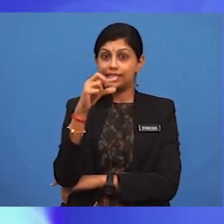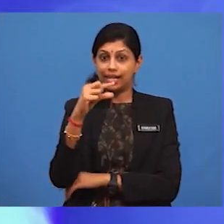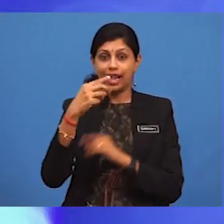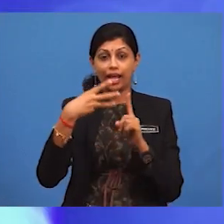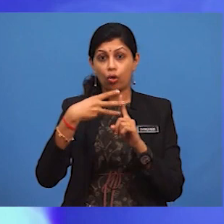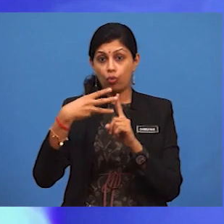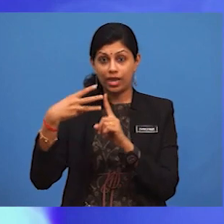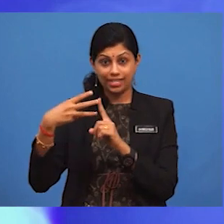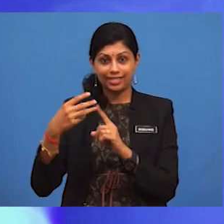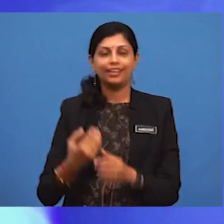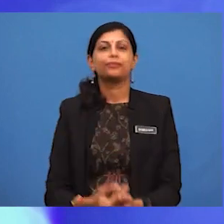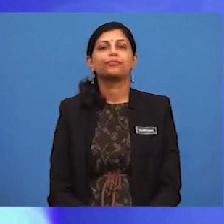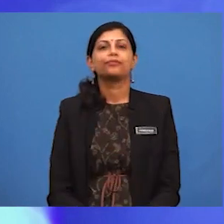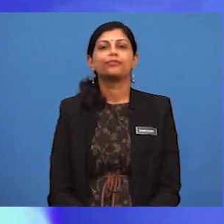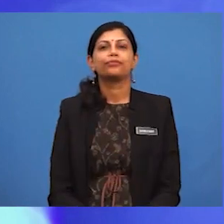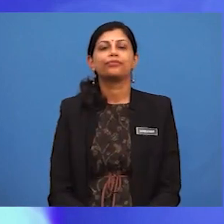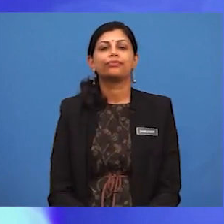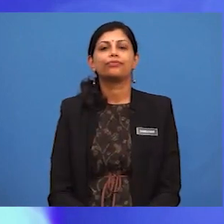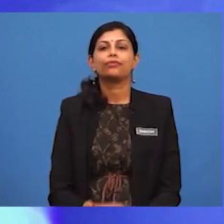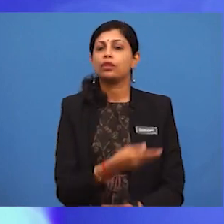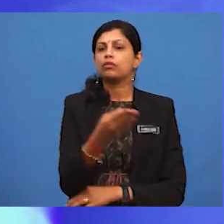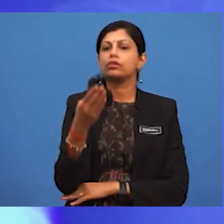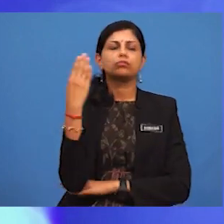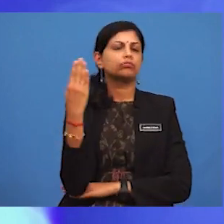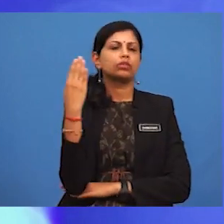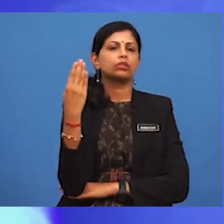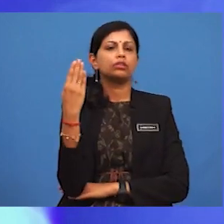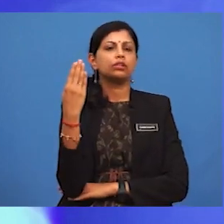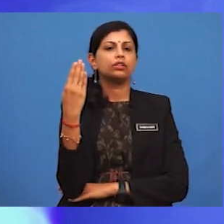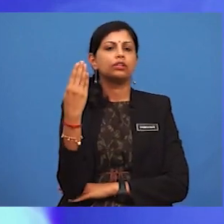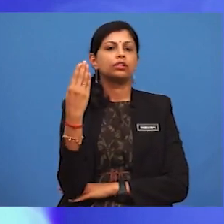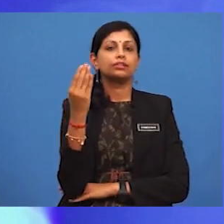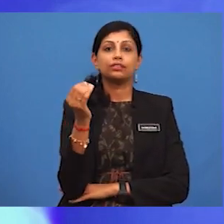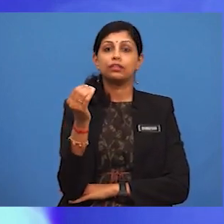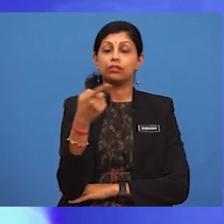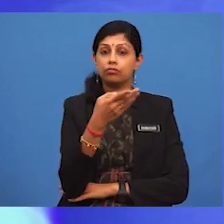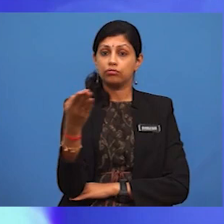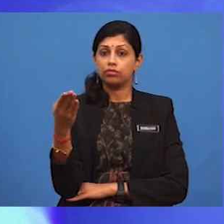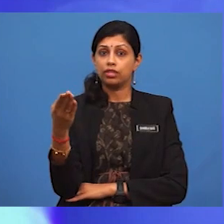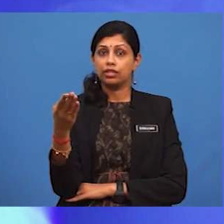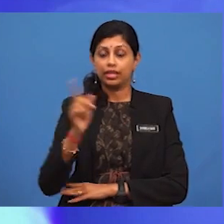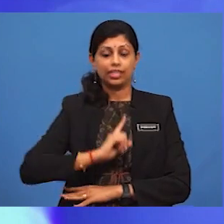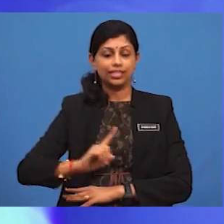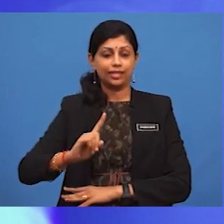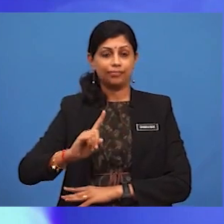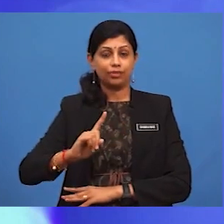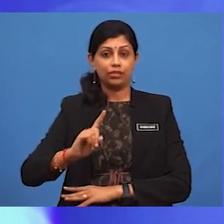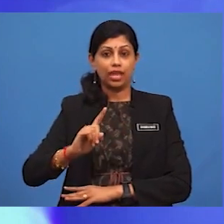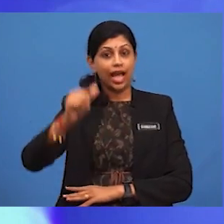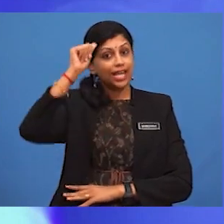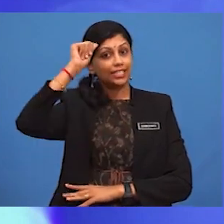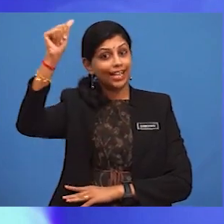I have no doubt that it is very common for Muslims to greet one another by greeting each other in Arabic, such